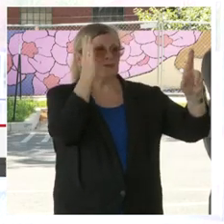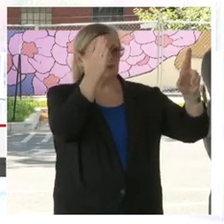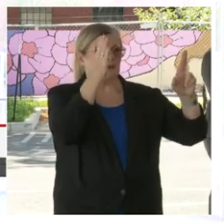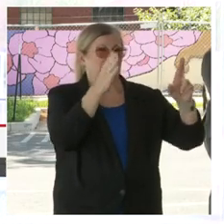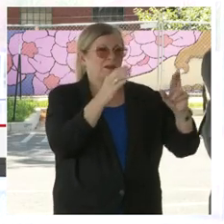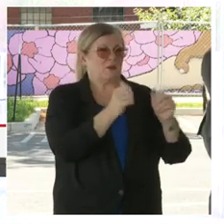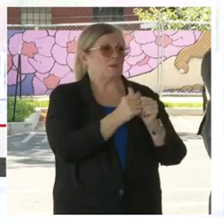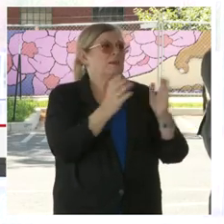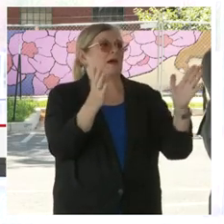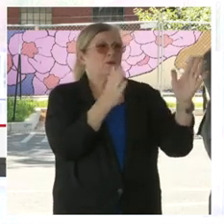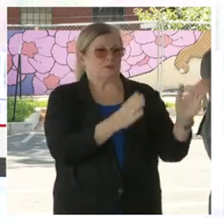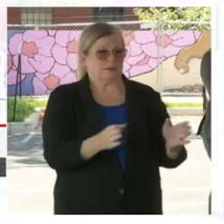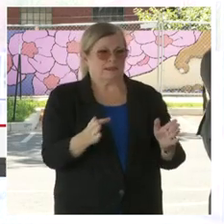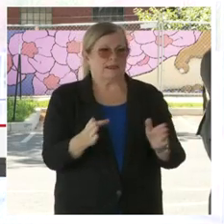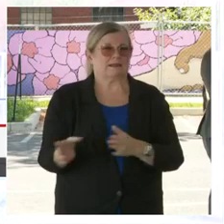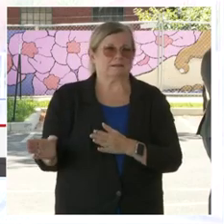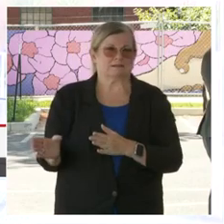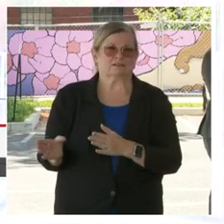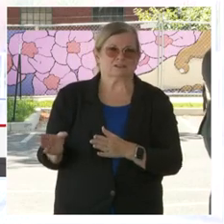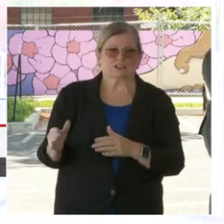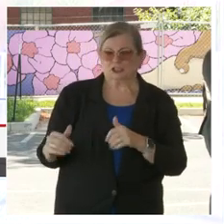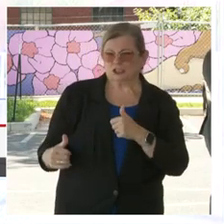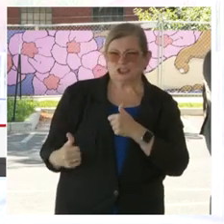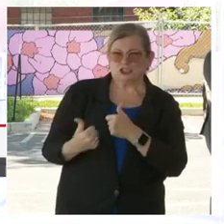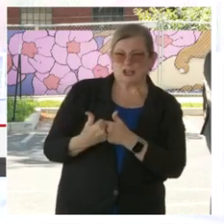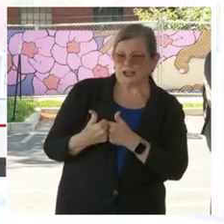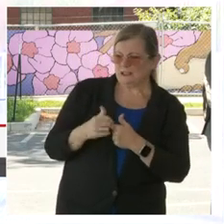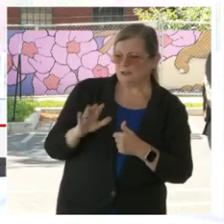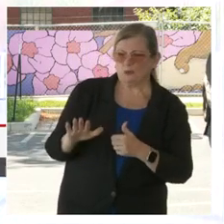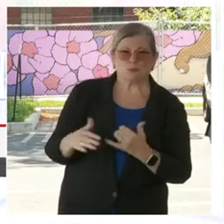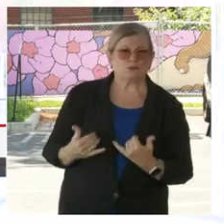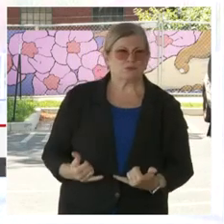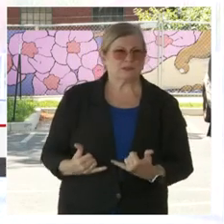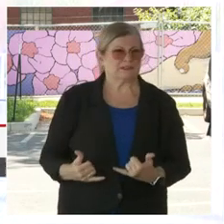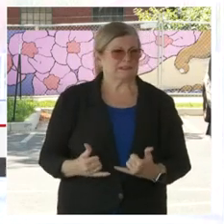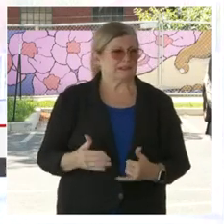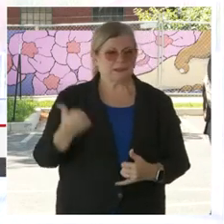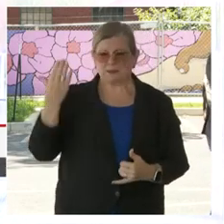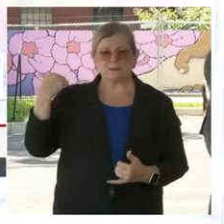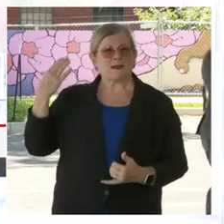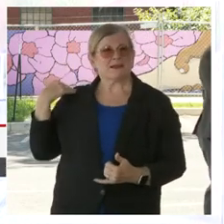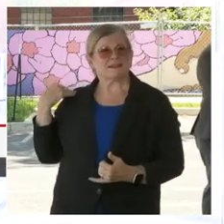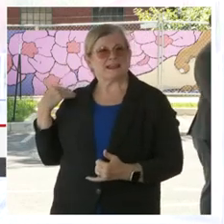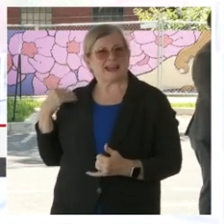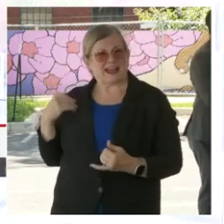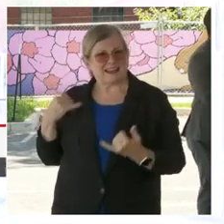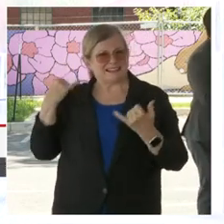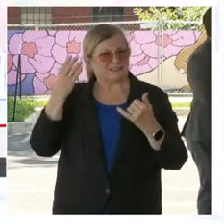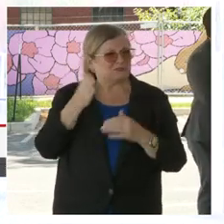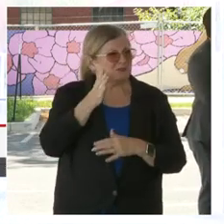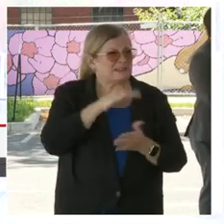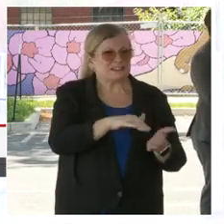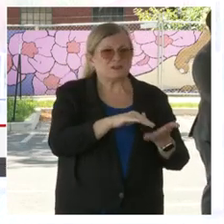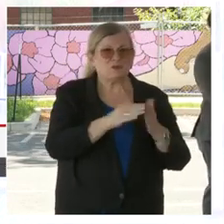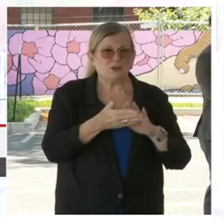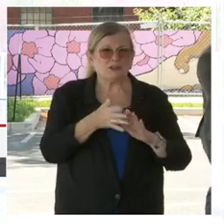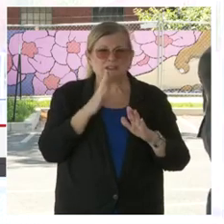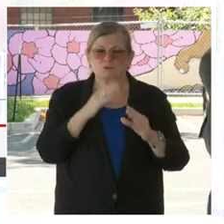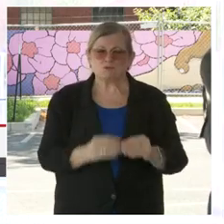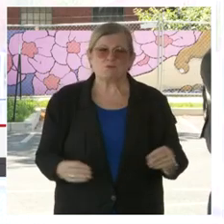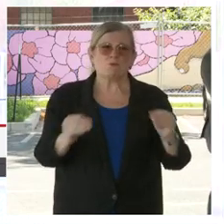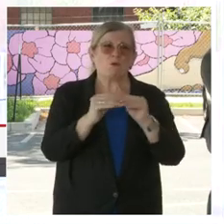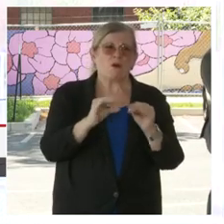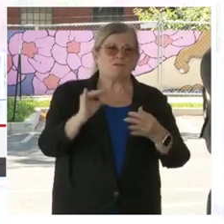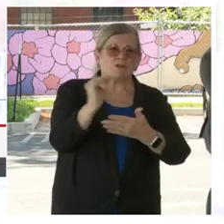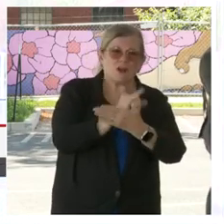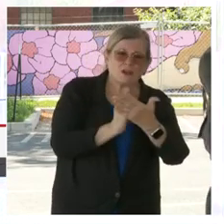a challenging present and past. We all know that. This community yearns for artists and business outlets. I believe that the